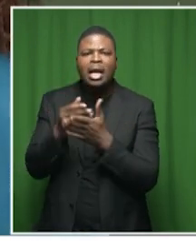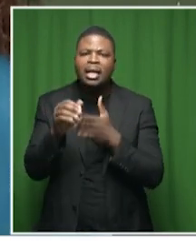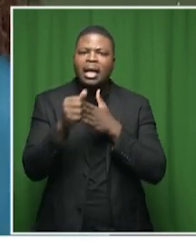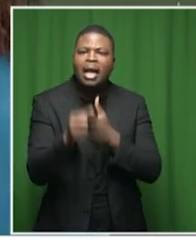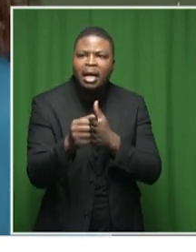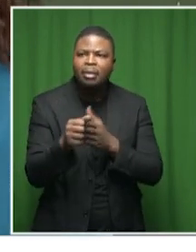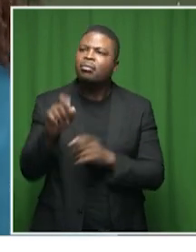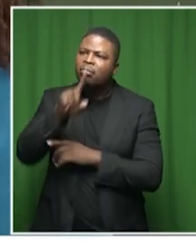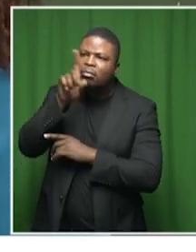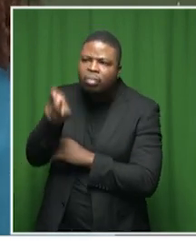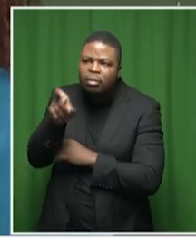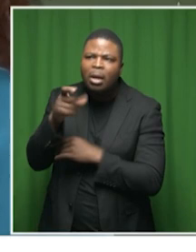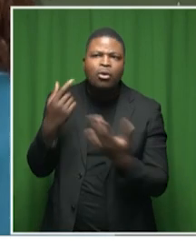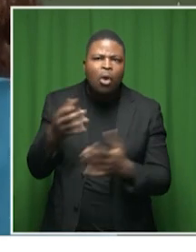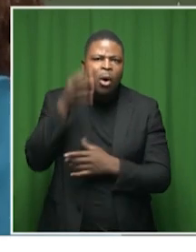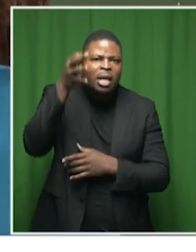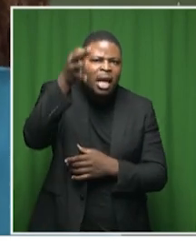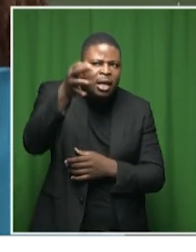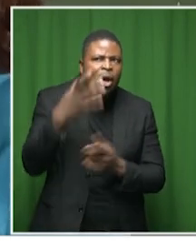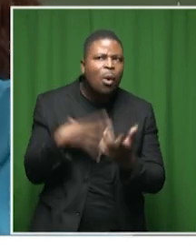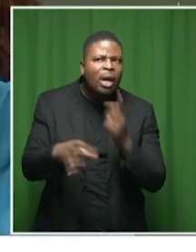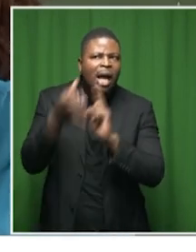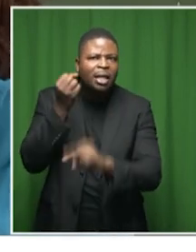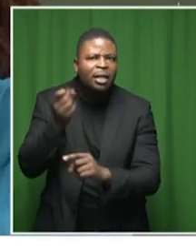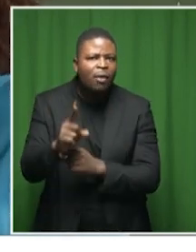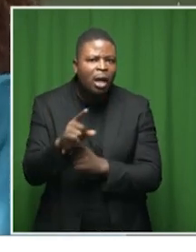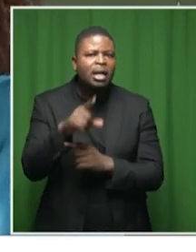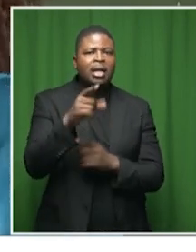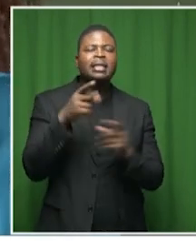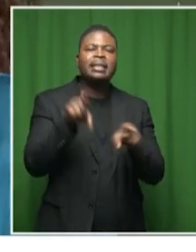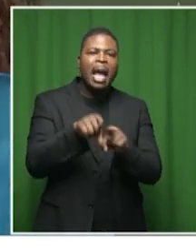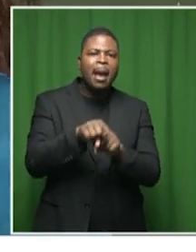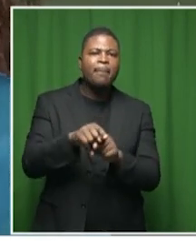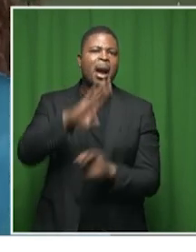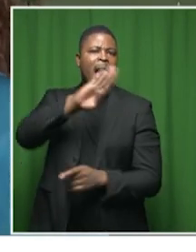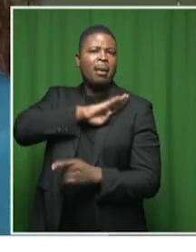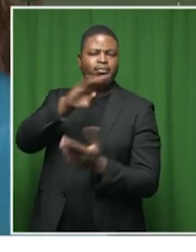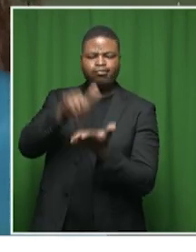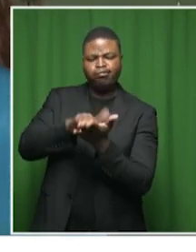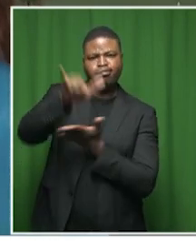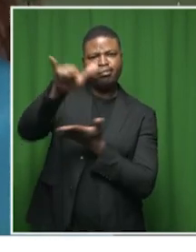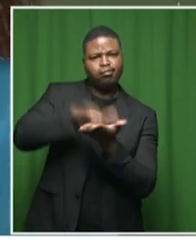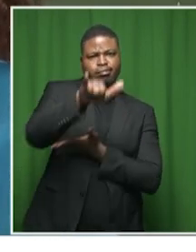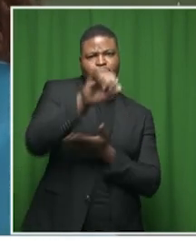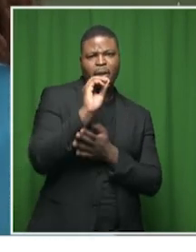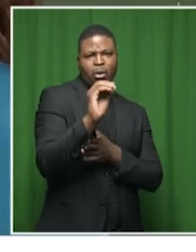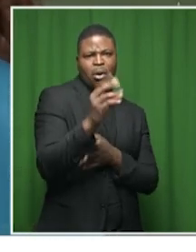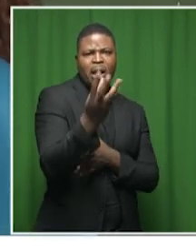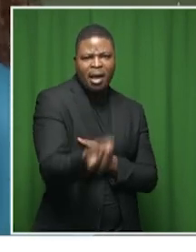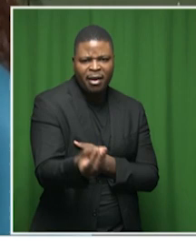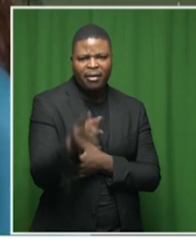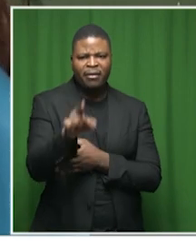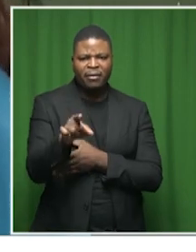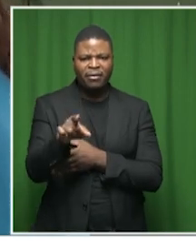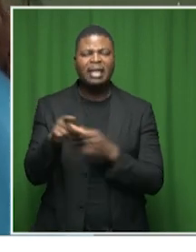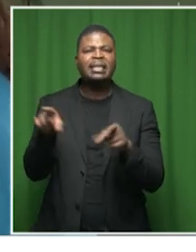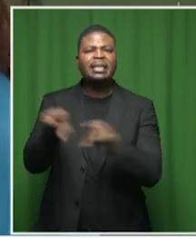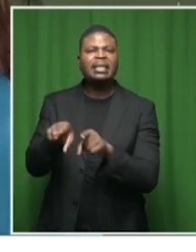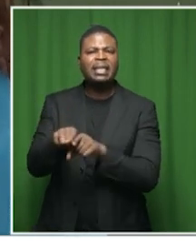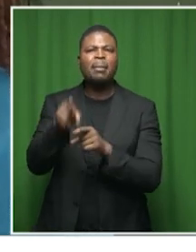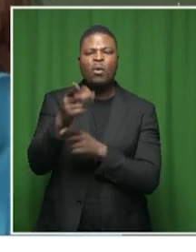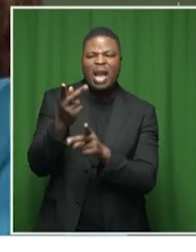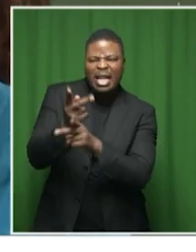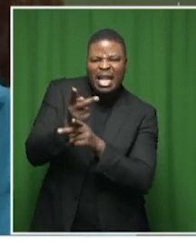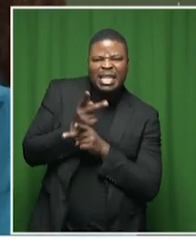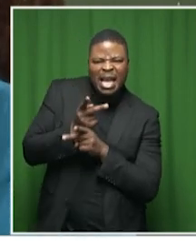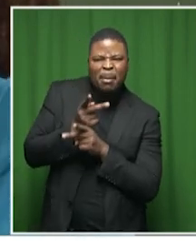saying what kind of career opportunities are there. We've got airlines that are here. We've got the the conservation side of things, which is